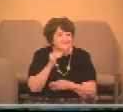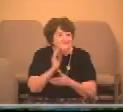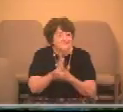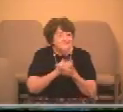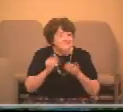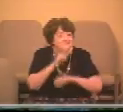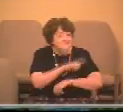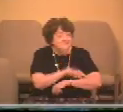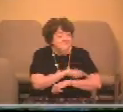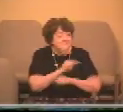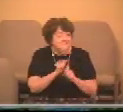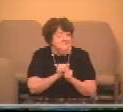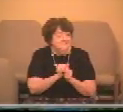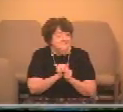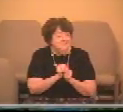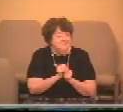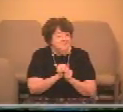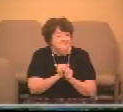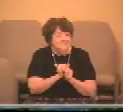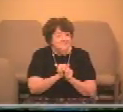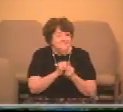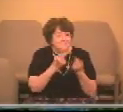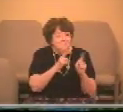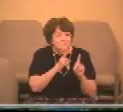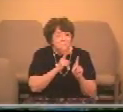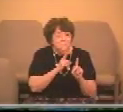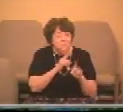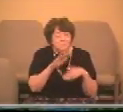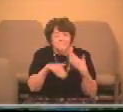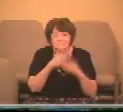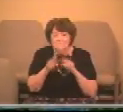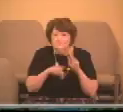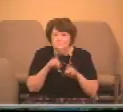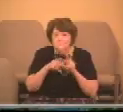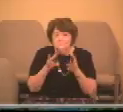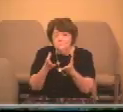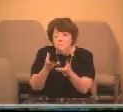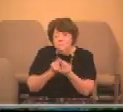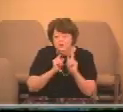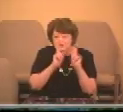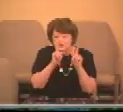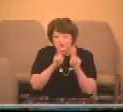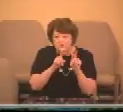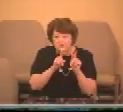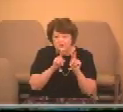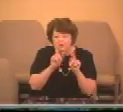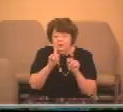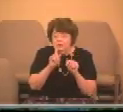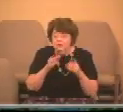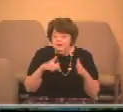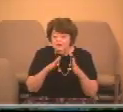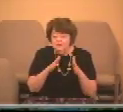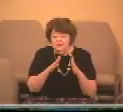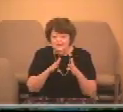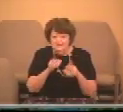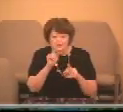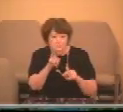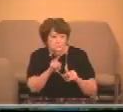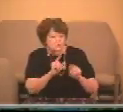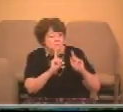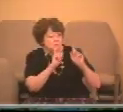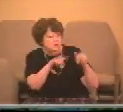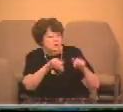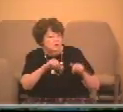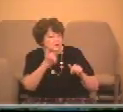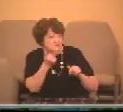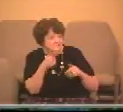And that's a good sermon, by the way. And that'll preach someday. But as I looked at these pictures this week, it occurred to me, man, if that